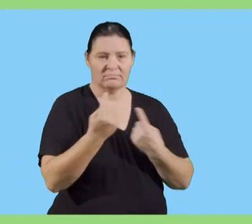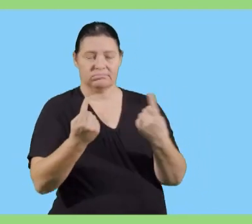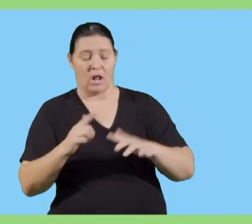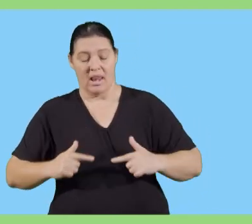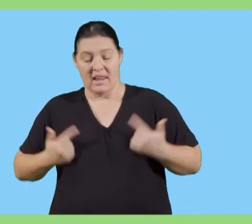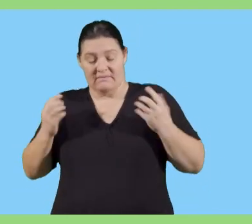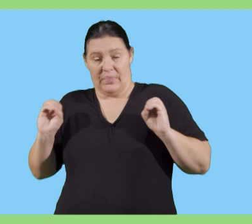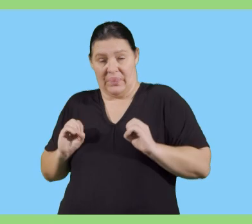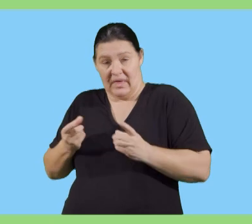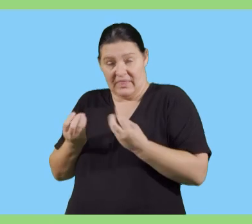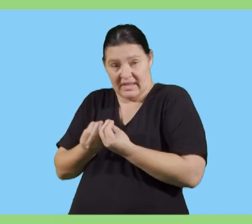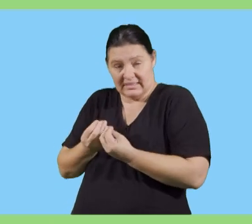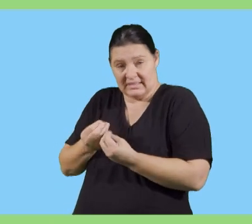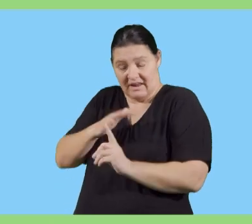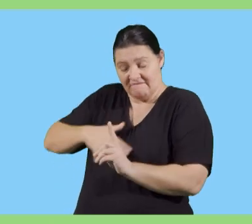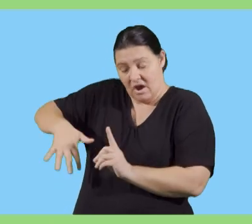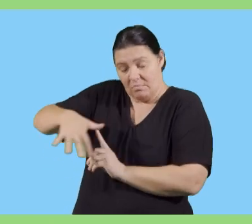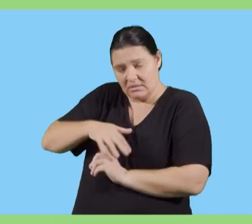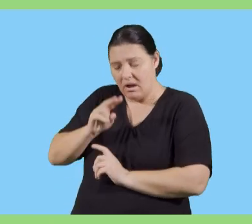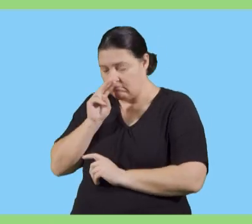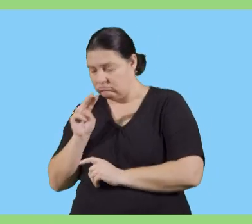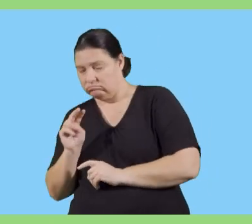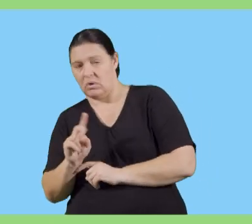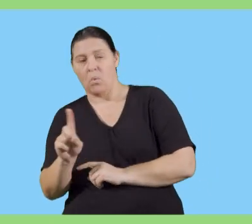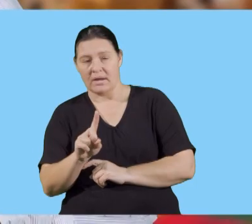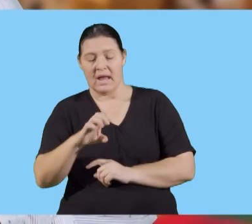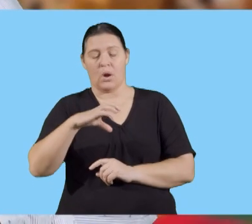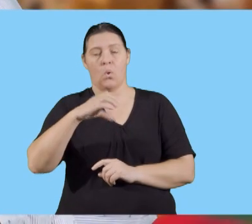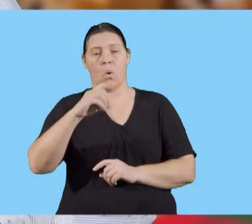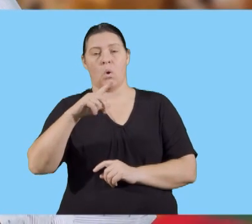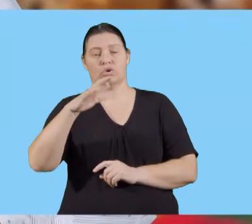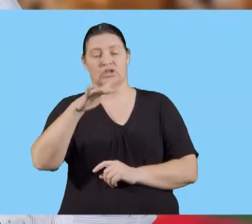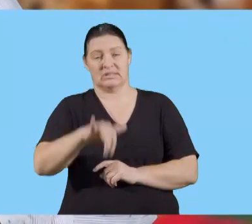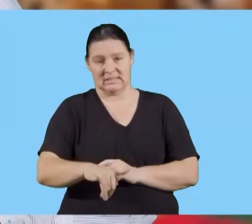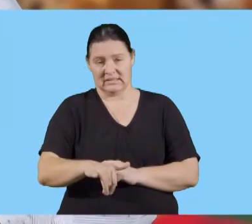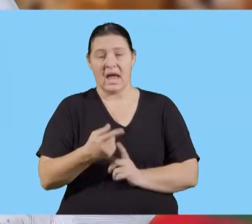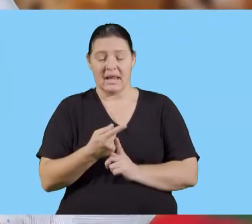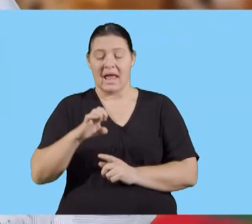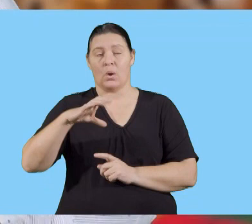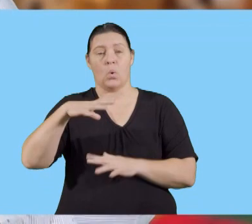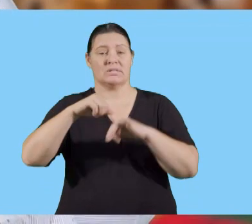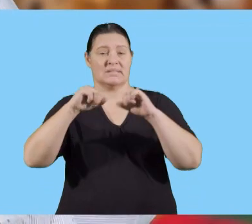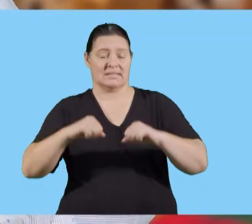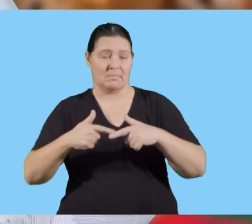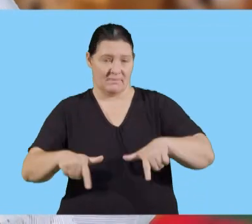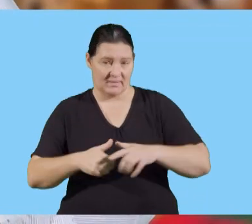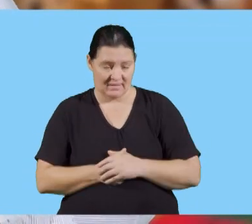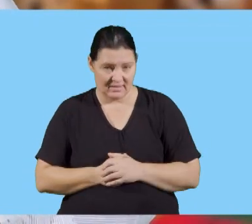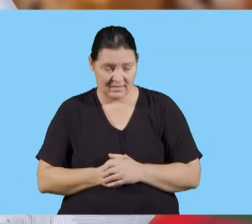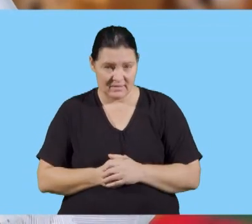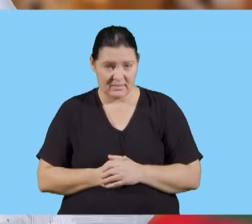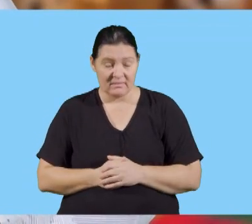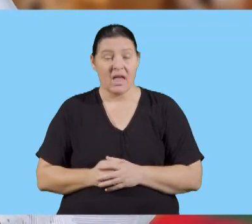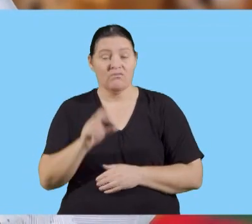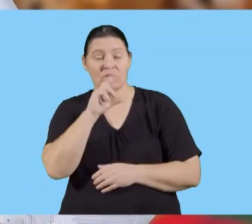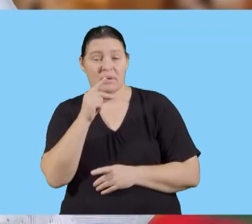ecosystem level. So basically, when we are speaking about the ecosystem, we are speaking about living organisms interacting with one another and the very